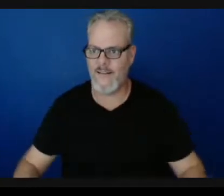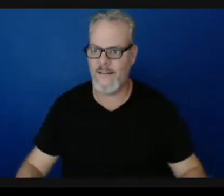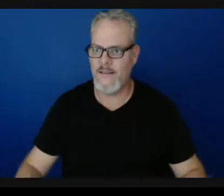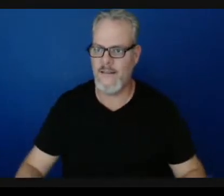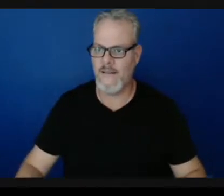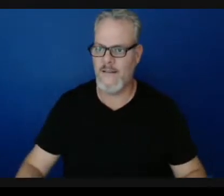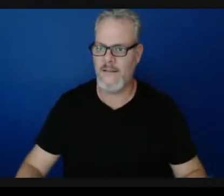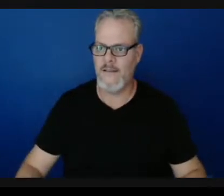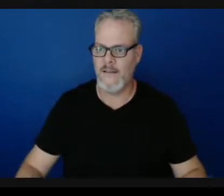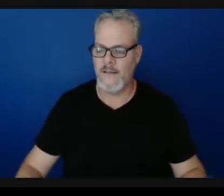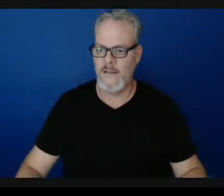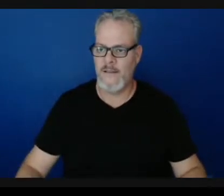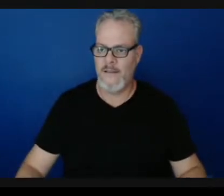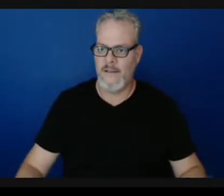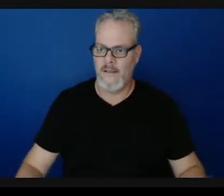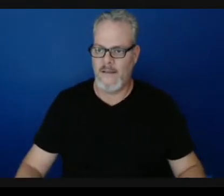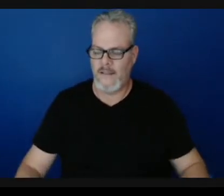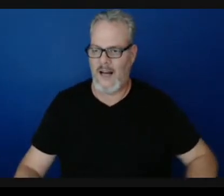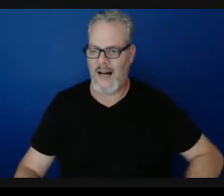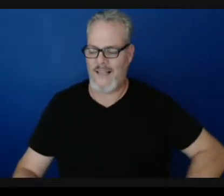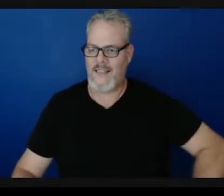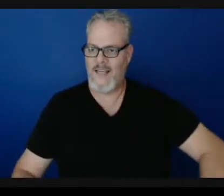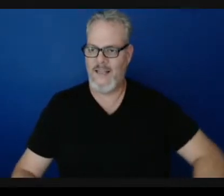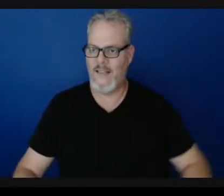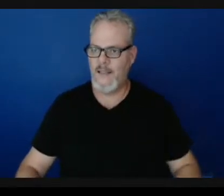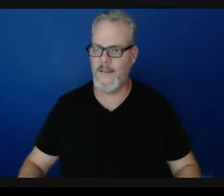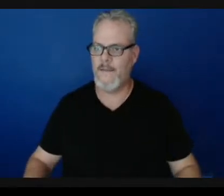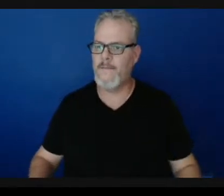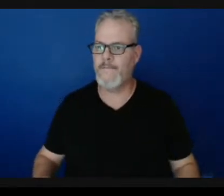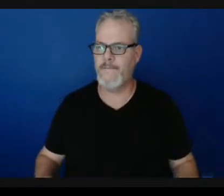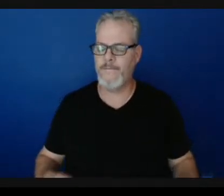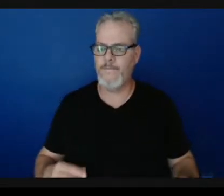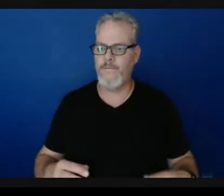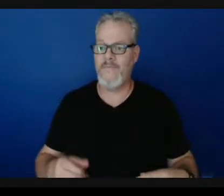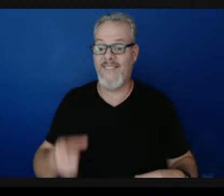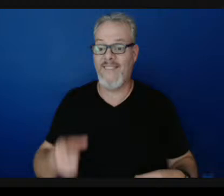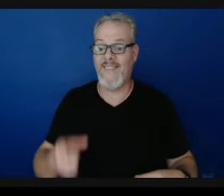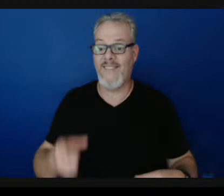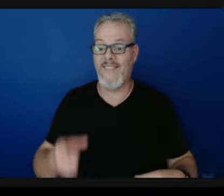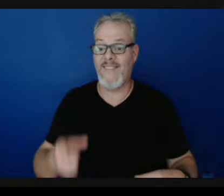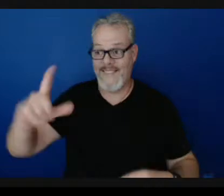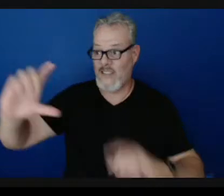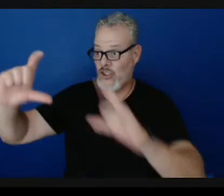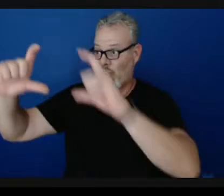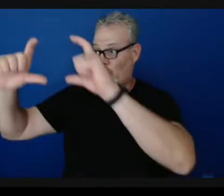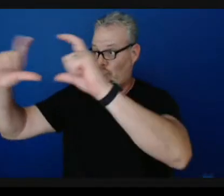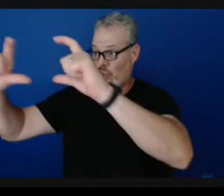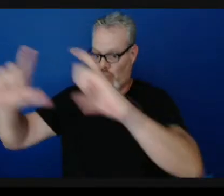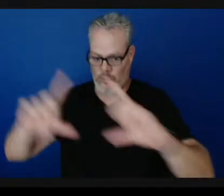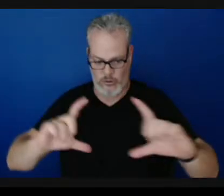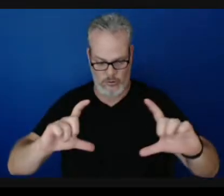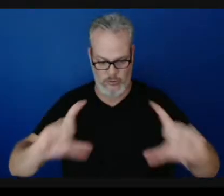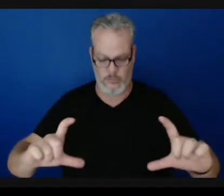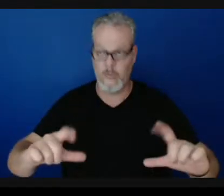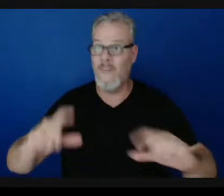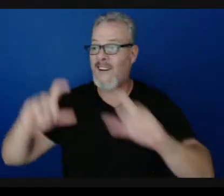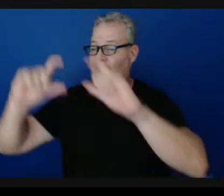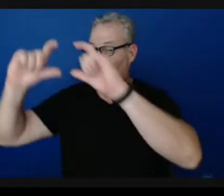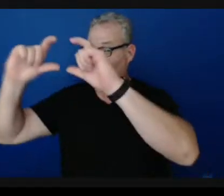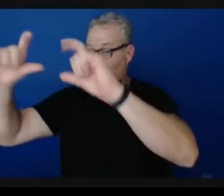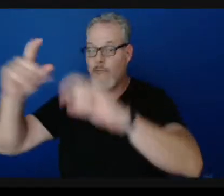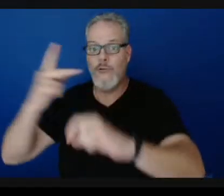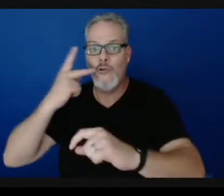And then I went ahead and I put this together, and this is a 10 times speed, and up in the top right-hand corner, you can watch the